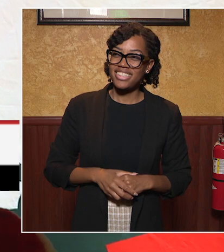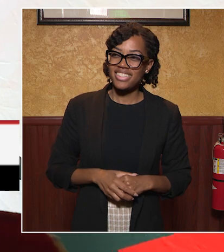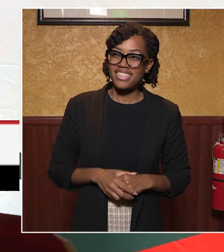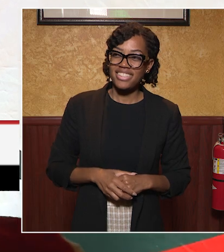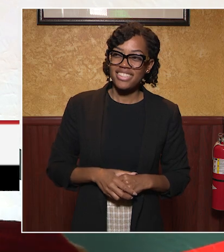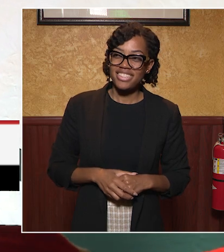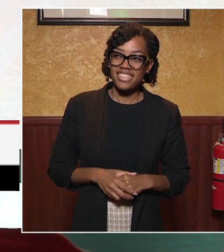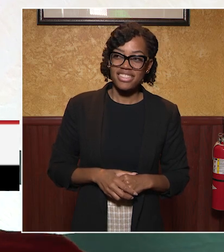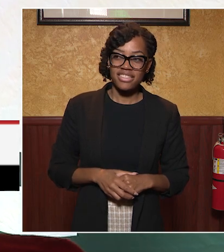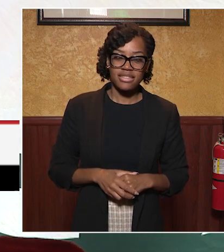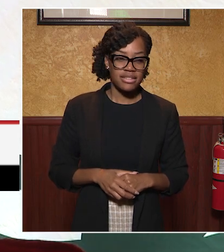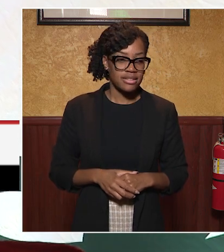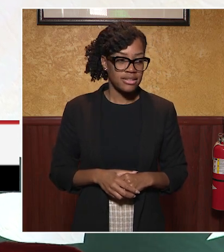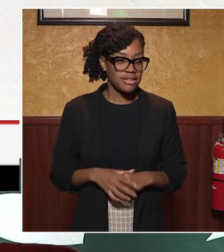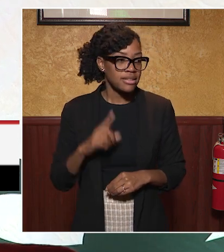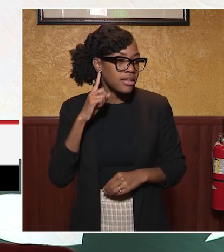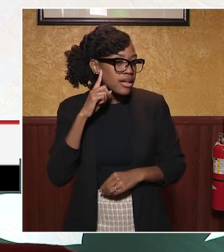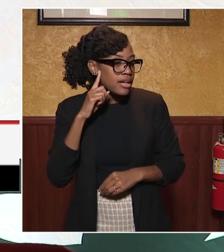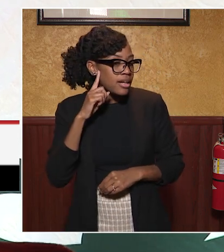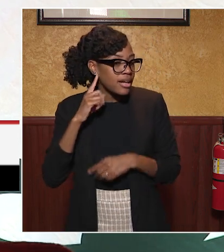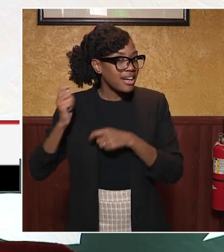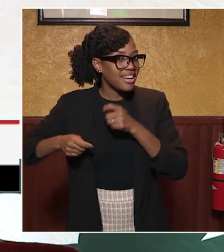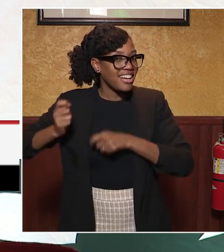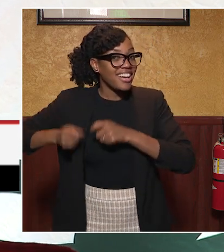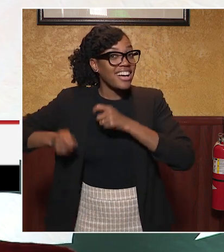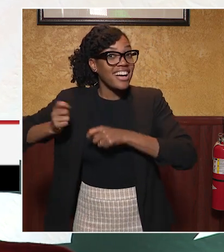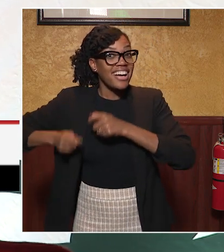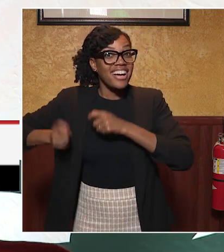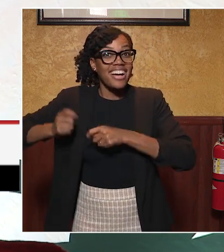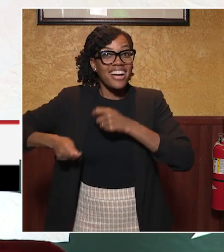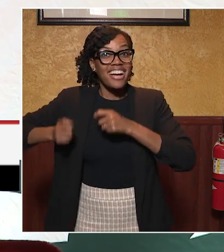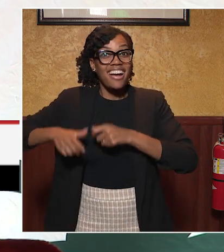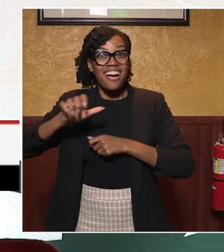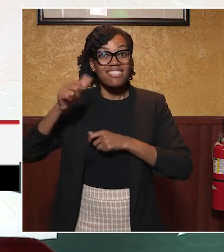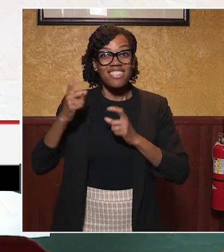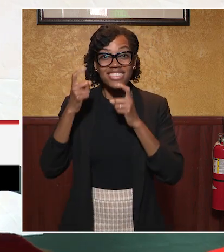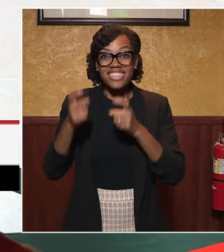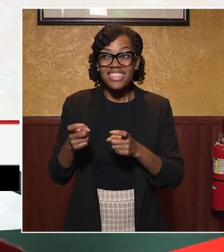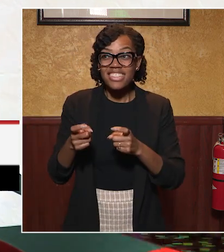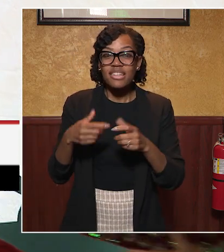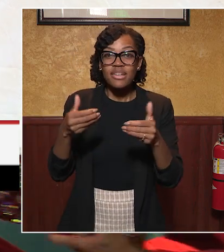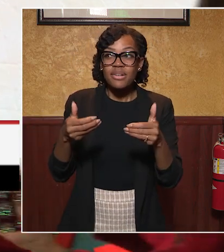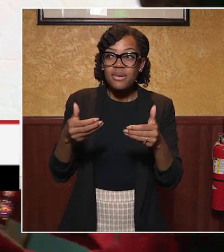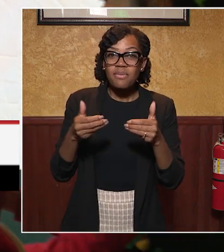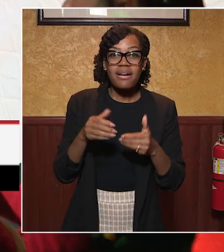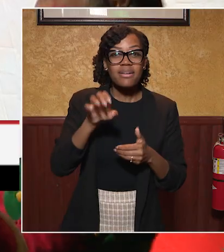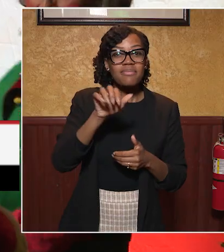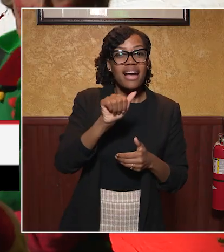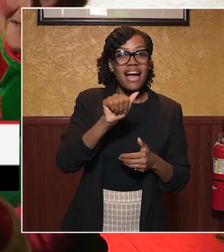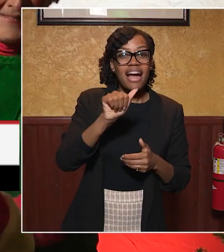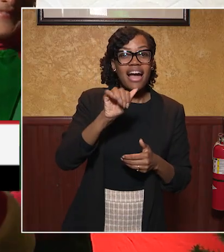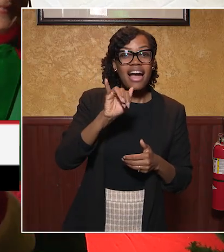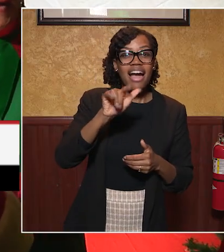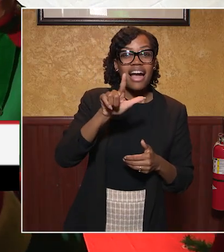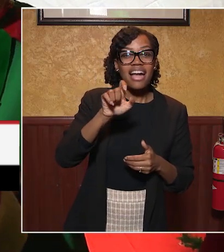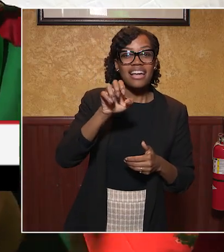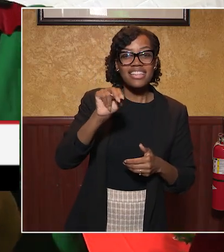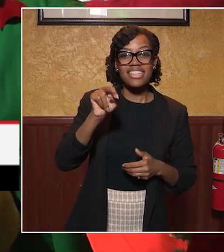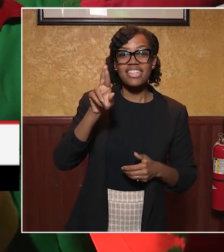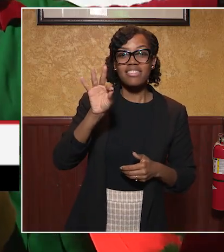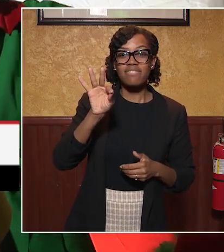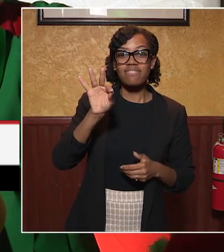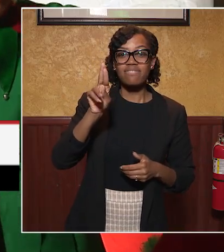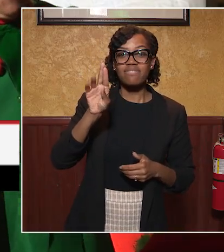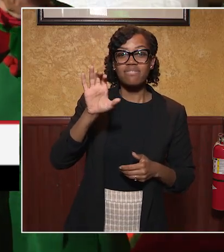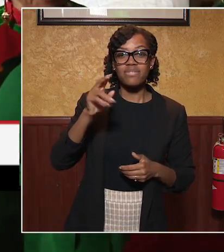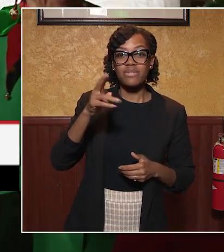And do I hear another reveal coming? Can we welcome Eileen Fuchs of the National Building Museum up here,